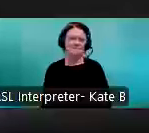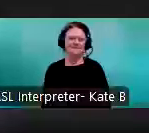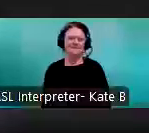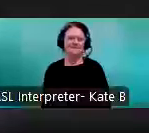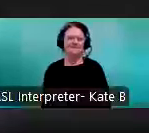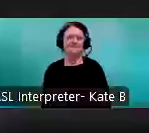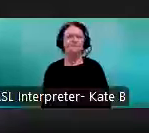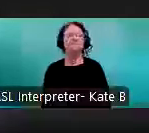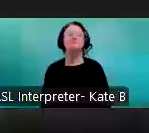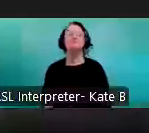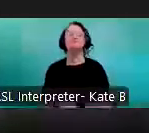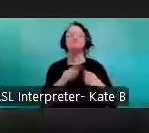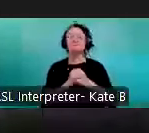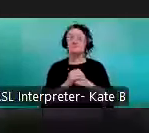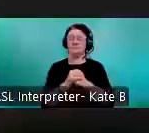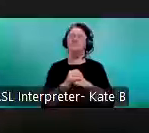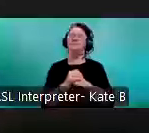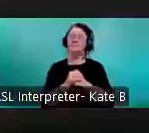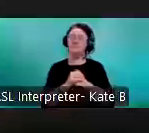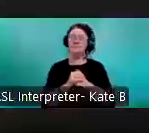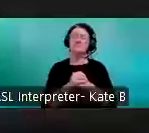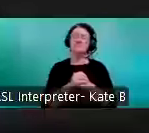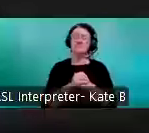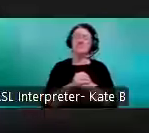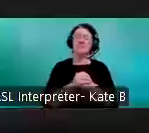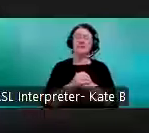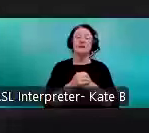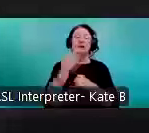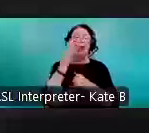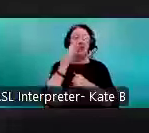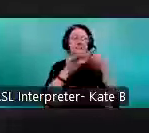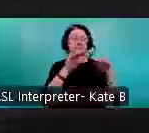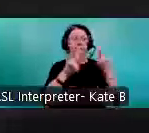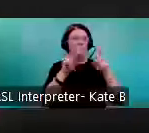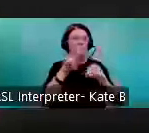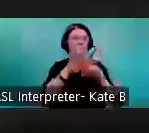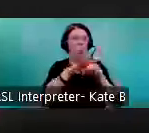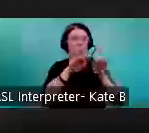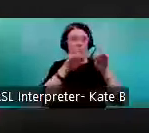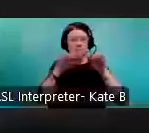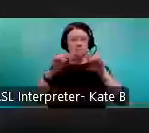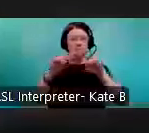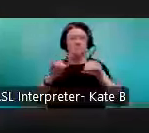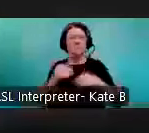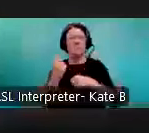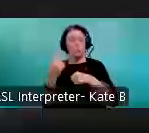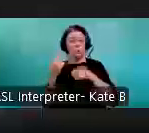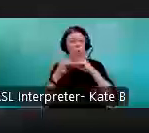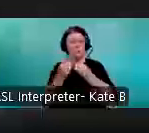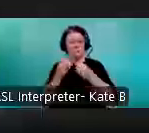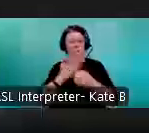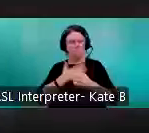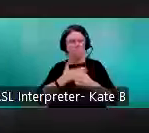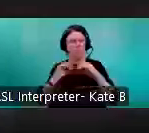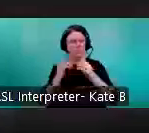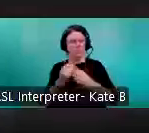So we talked a little bit about getting involved with Get Out the Vote, and I mentioned that there are some organizations. The League of Women Voters